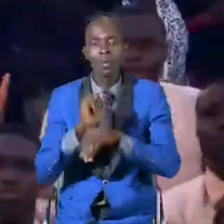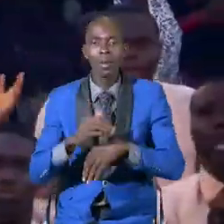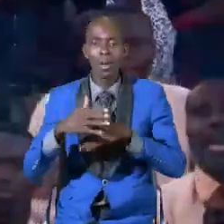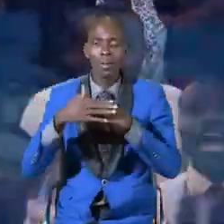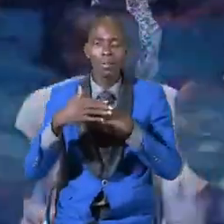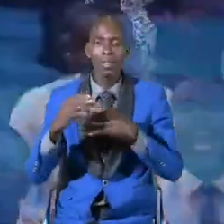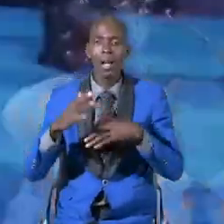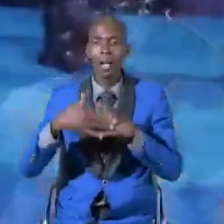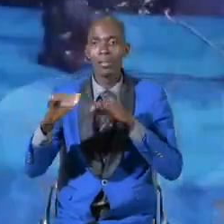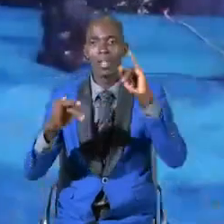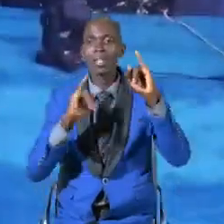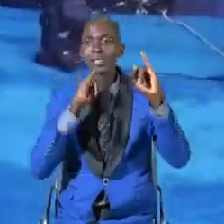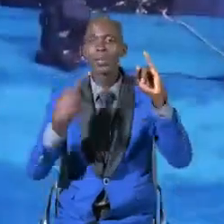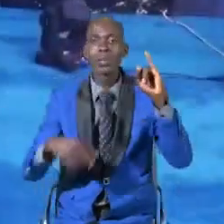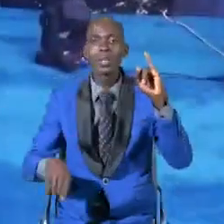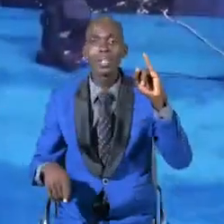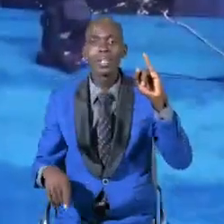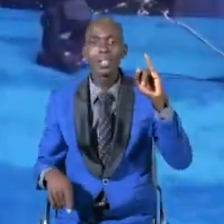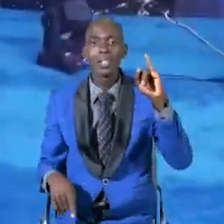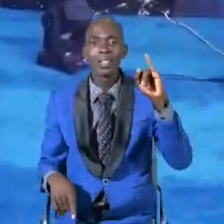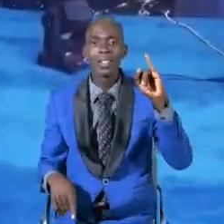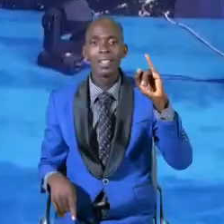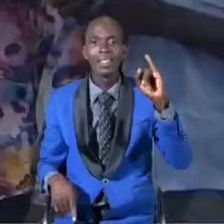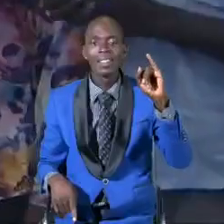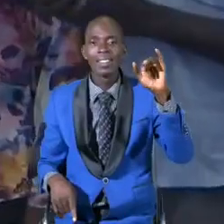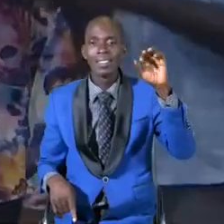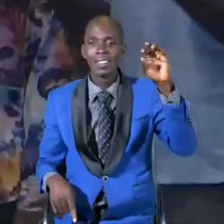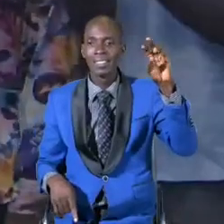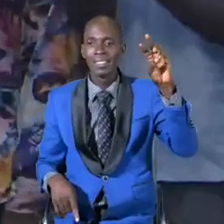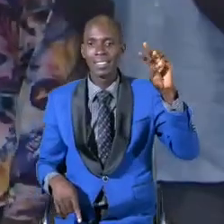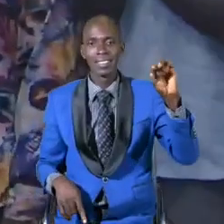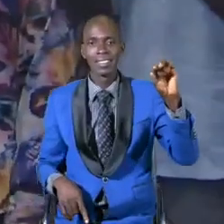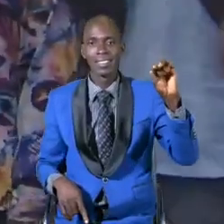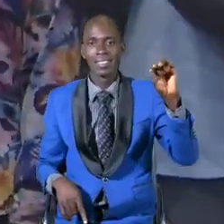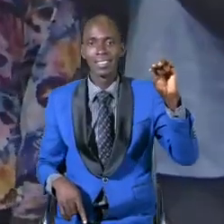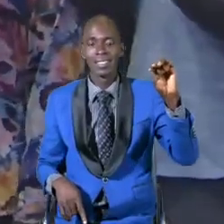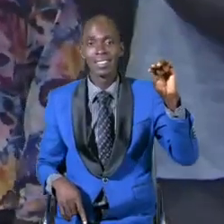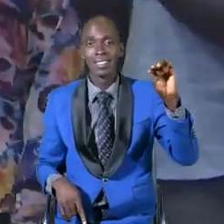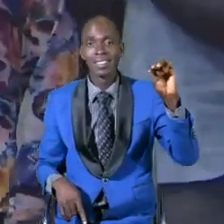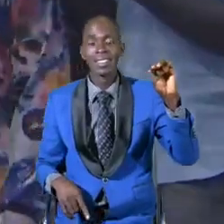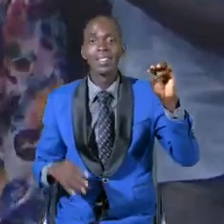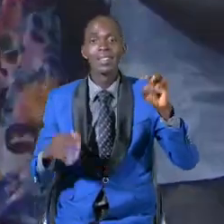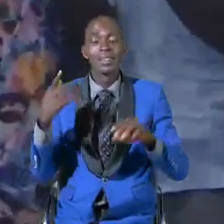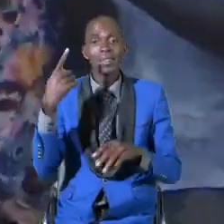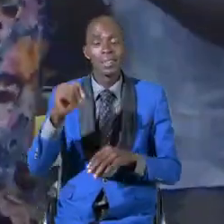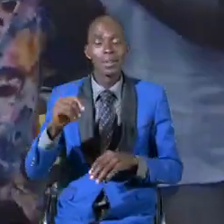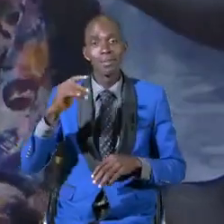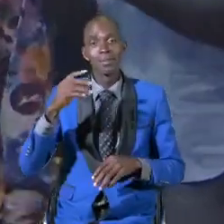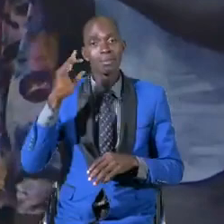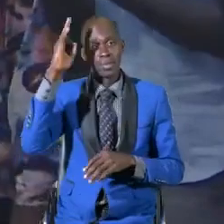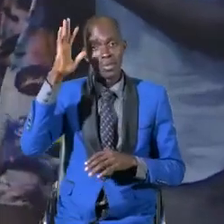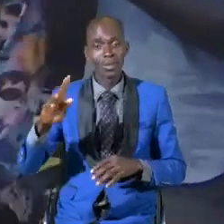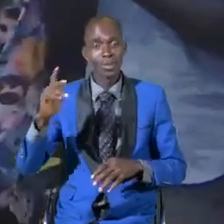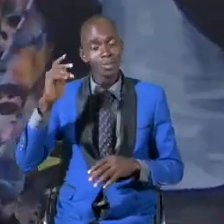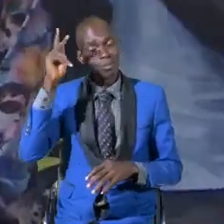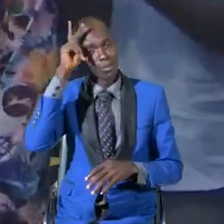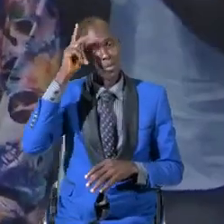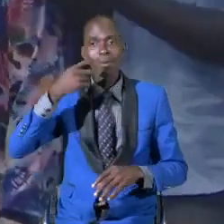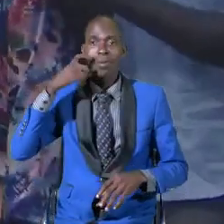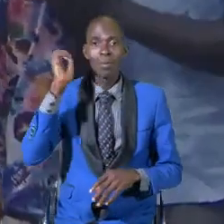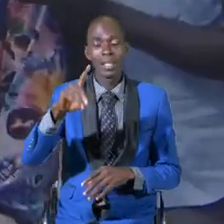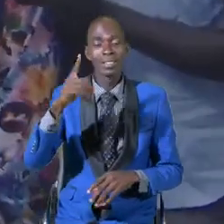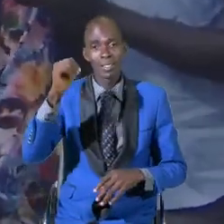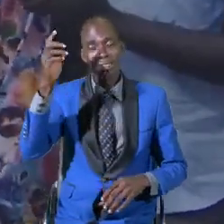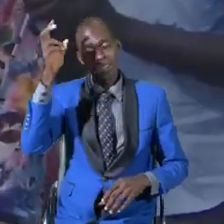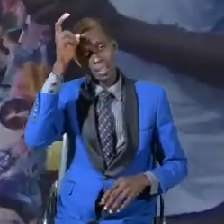letter? Oh, with simple, short prayers. Pastor Kumi commands the devil in the name of Jesus. And